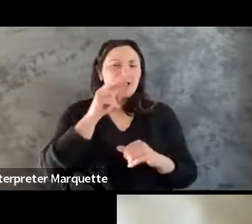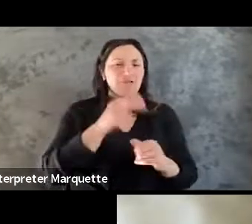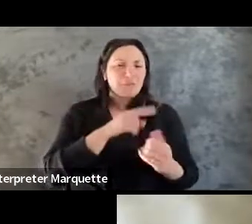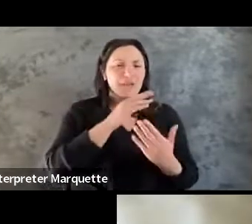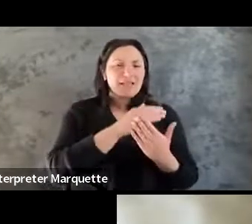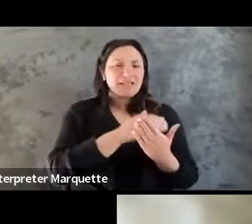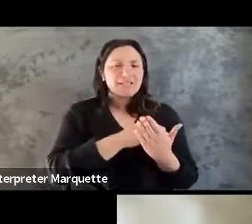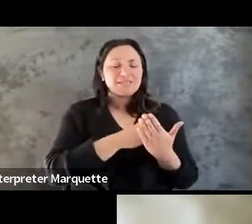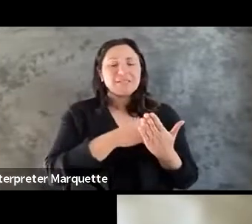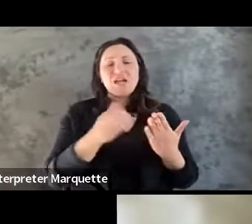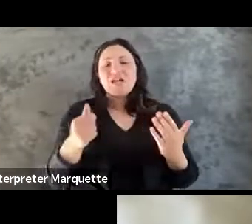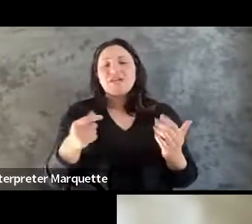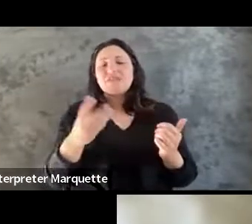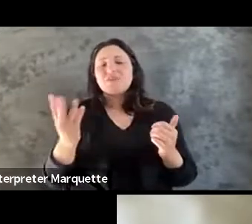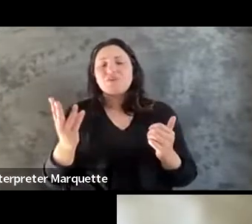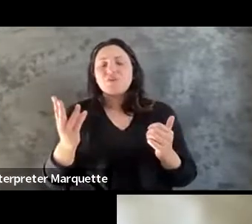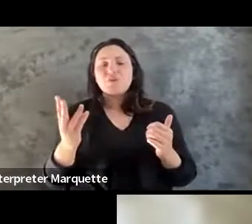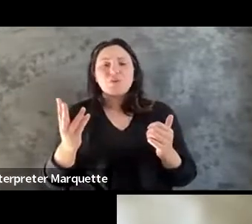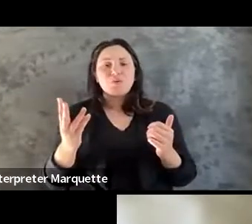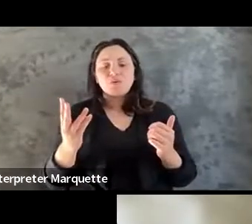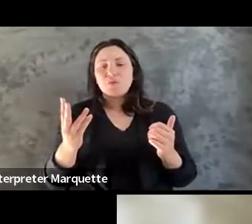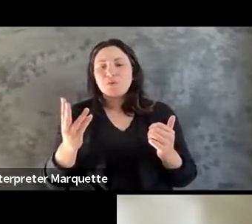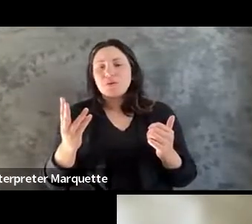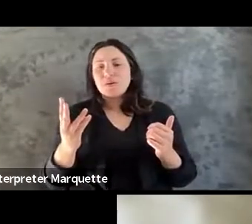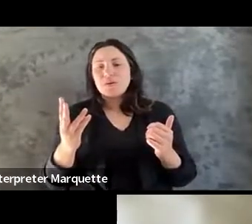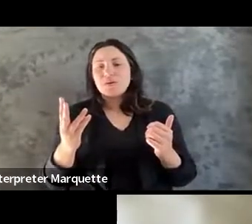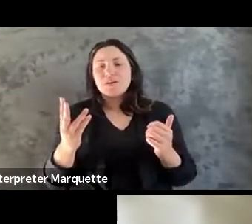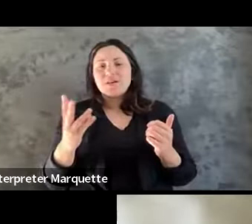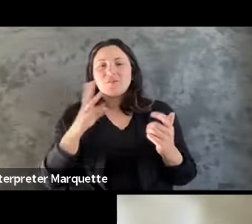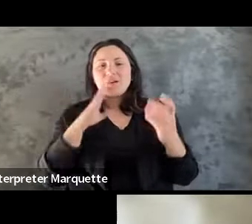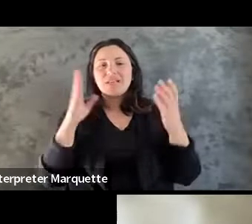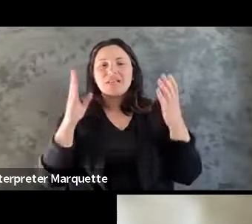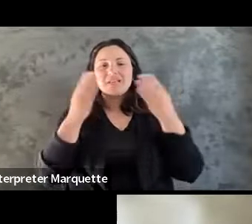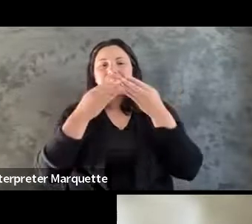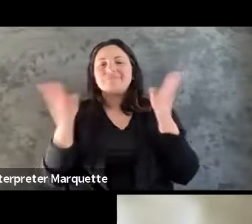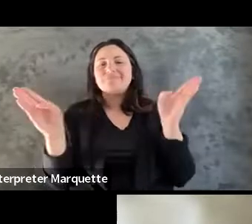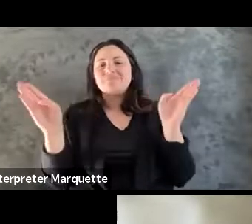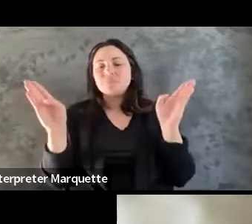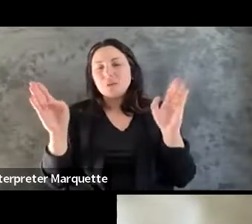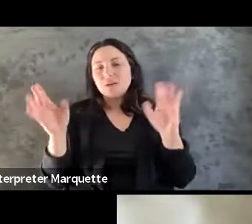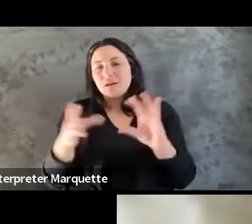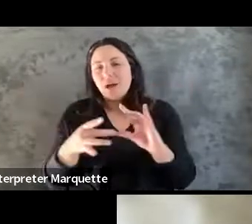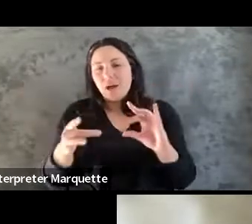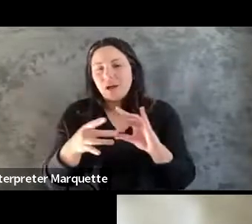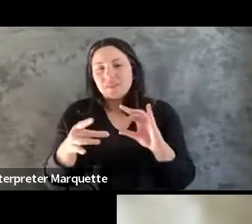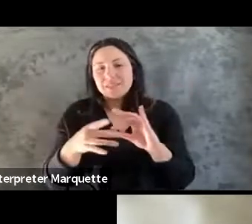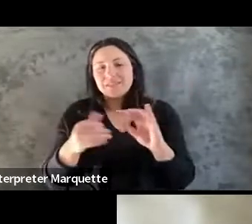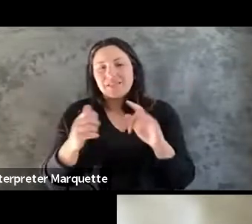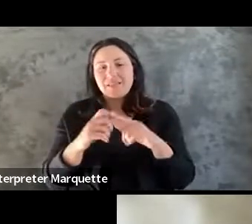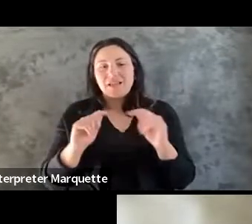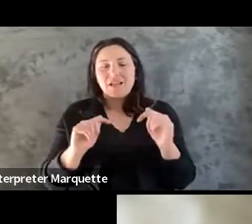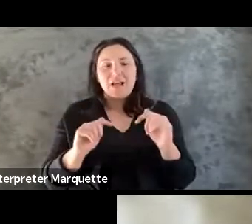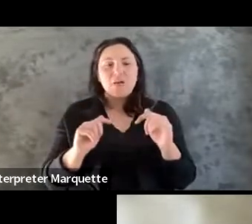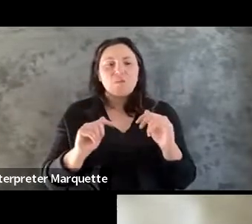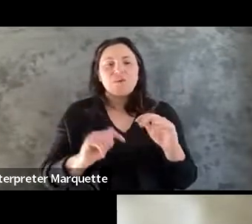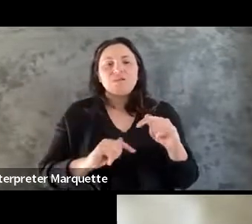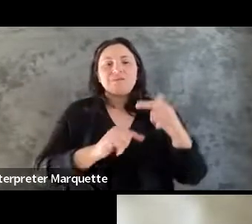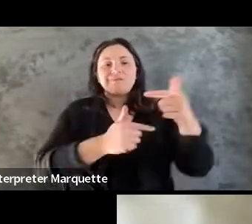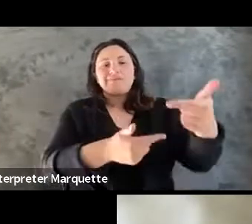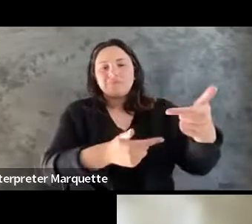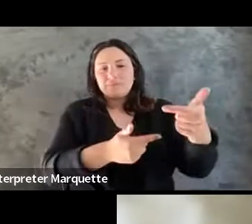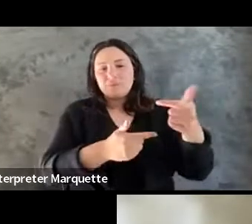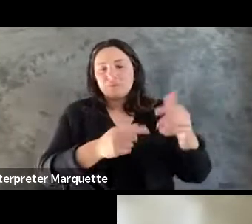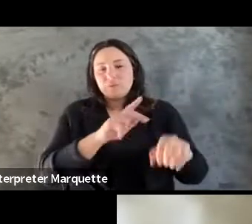I have a couple of kind of 30,000 foot level comments, and then I'll turn it over to the respective principals. First of